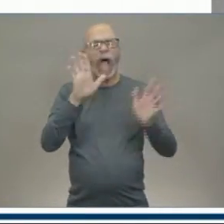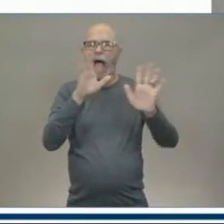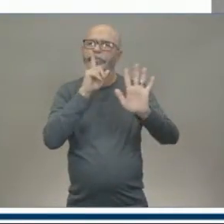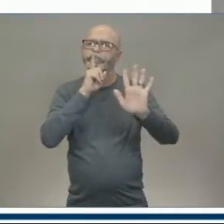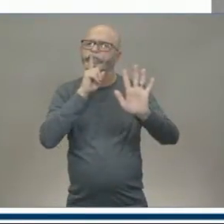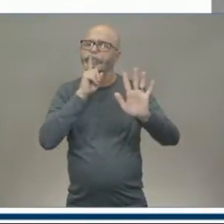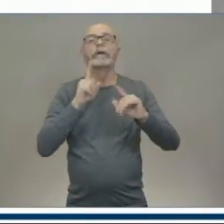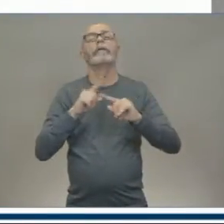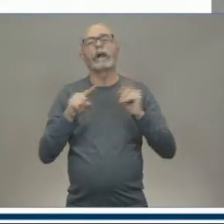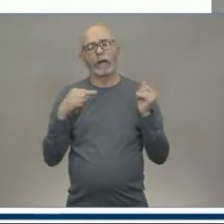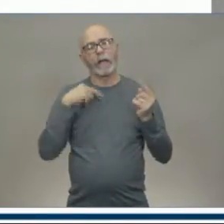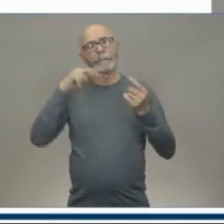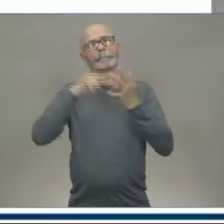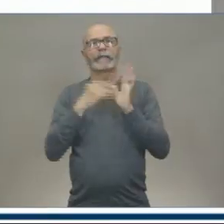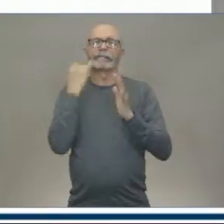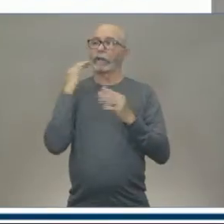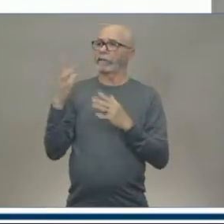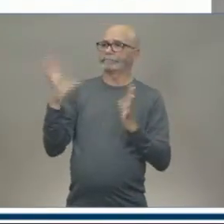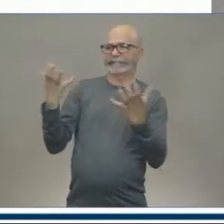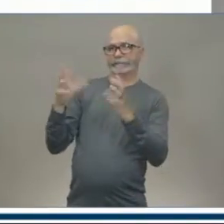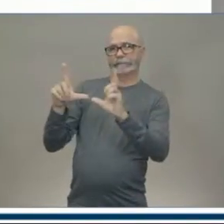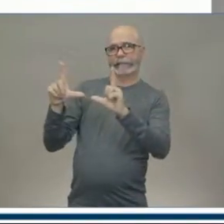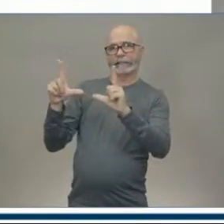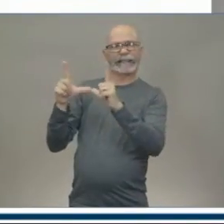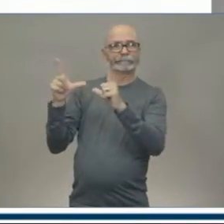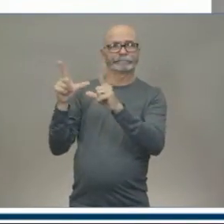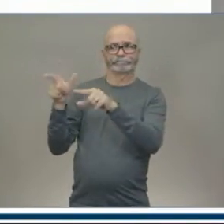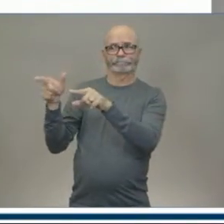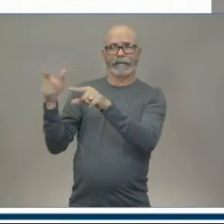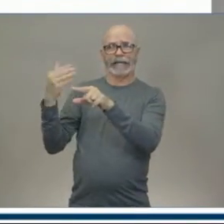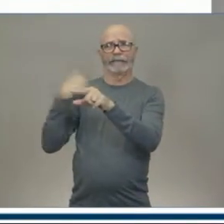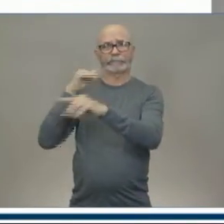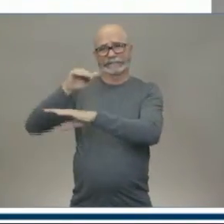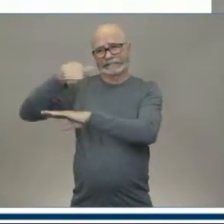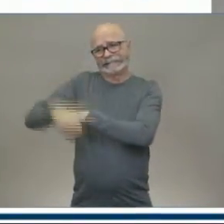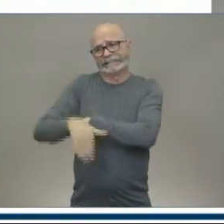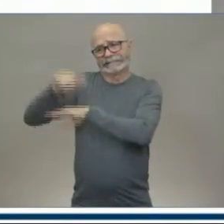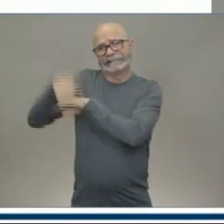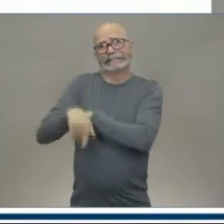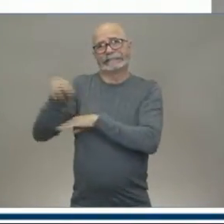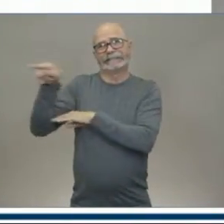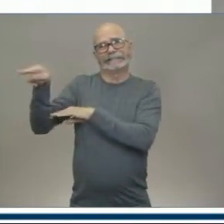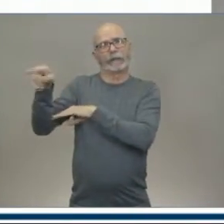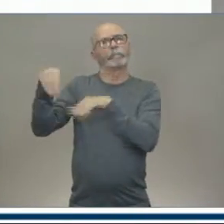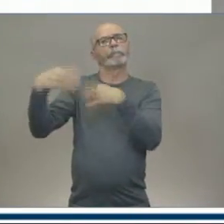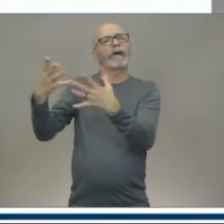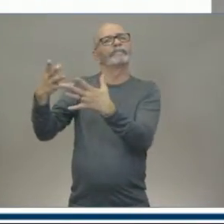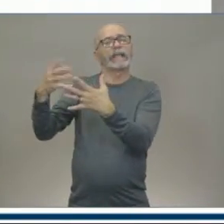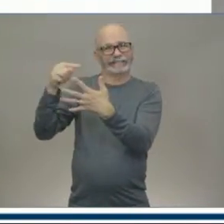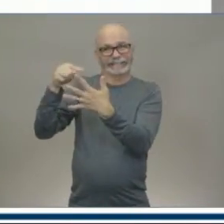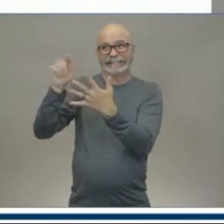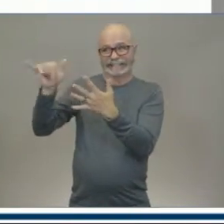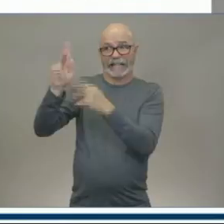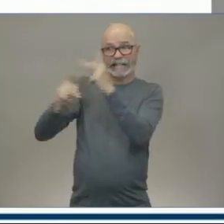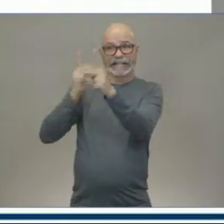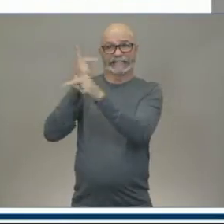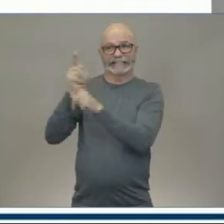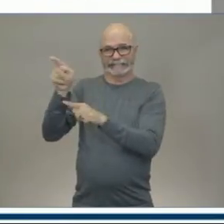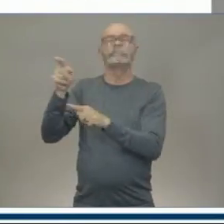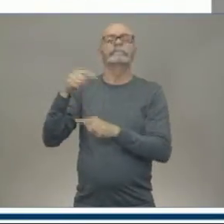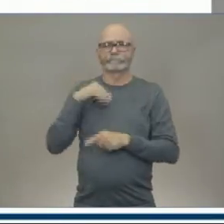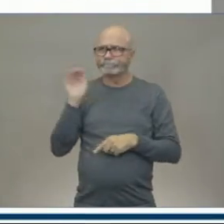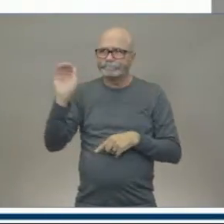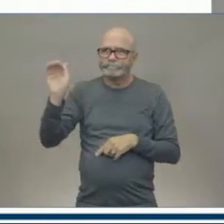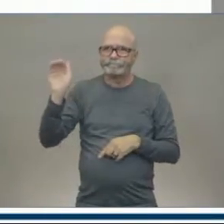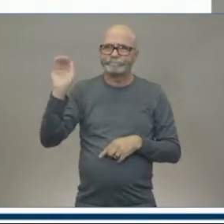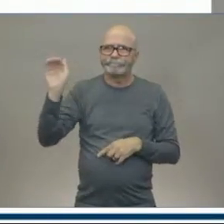licensed establishment whose operation is based on late night service. That's what we're focusing on. And so we're working with